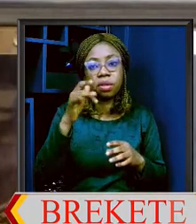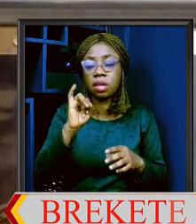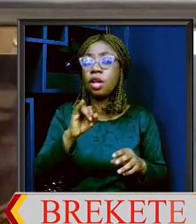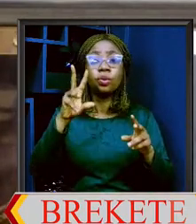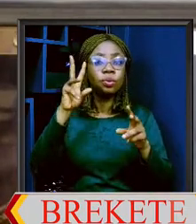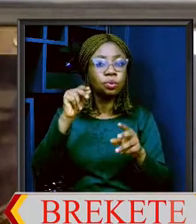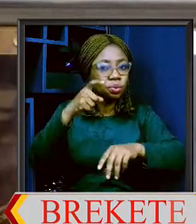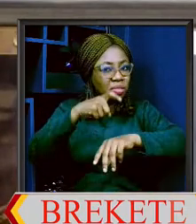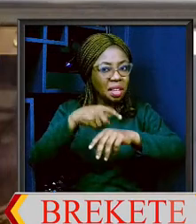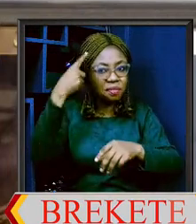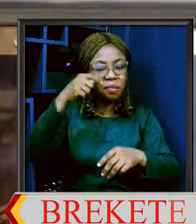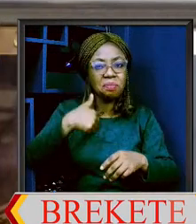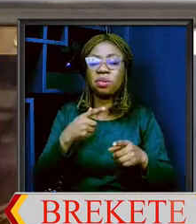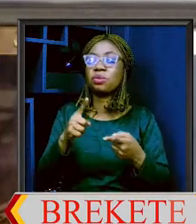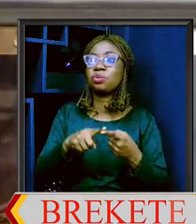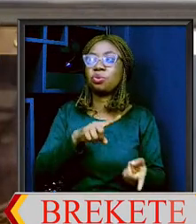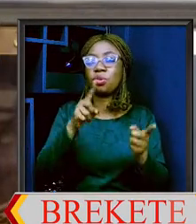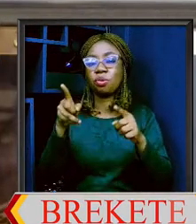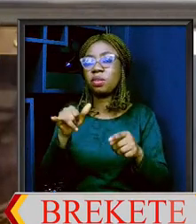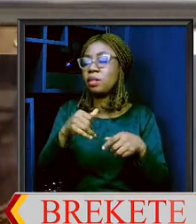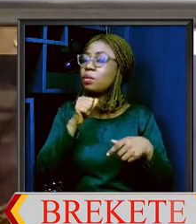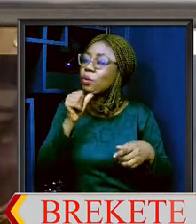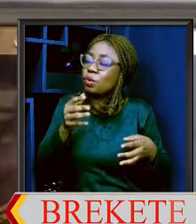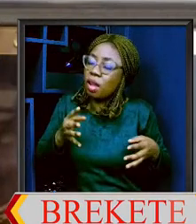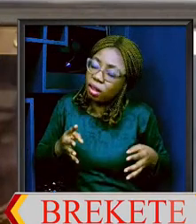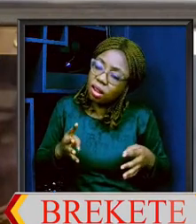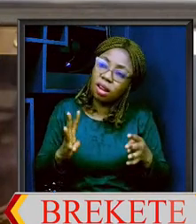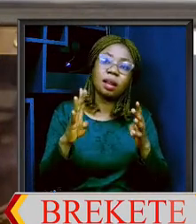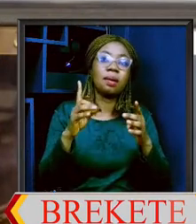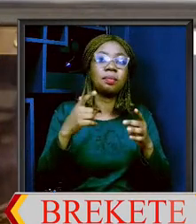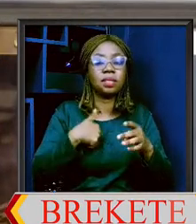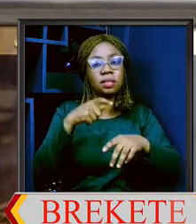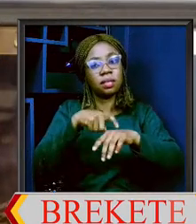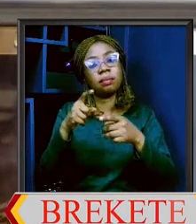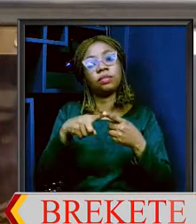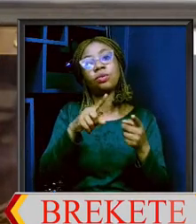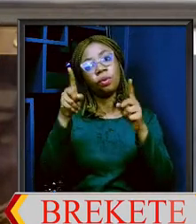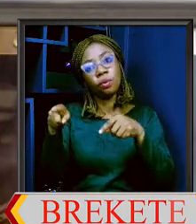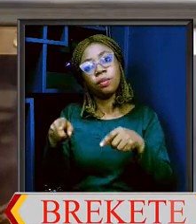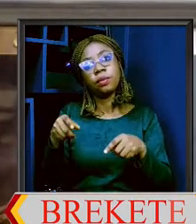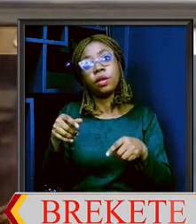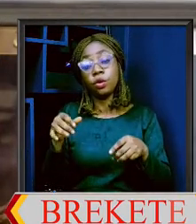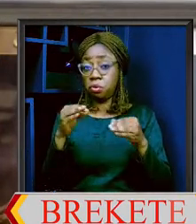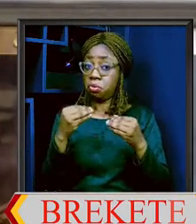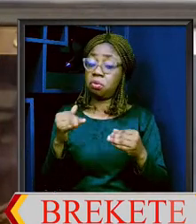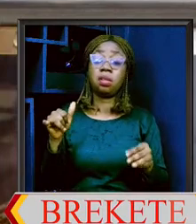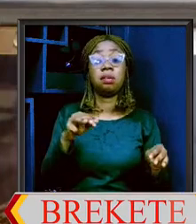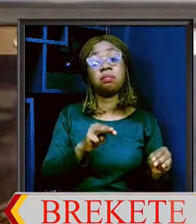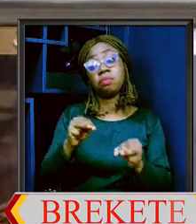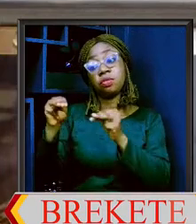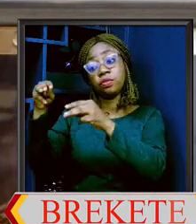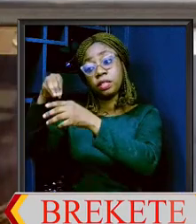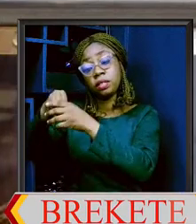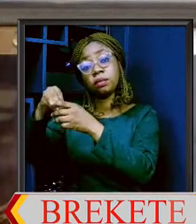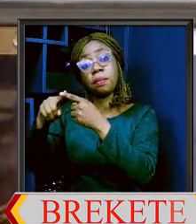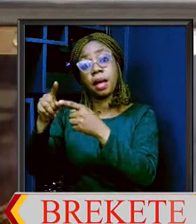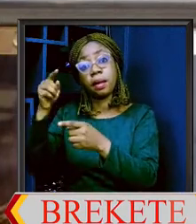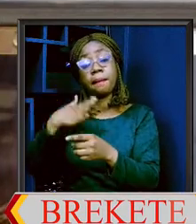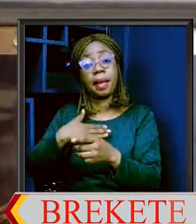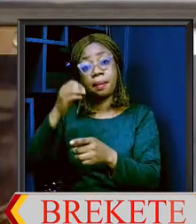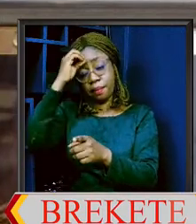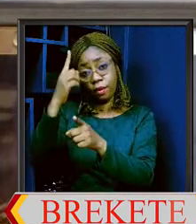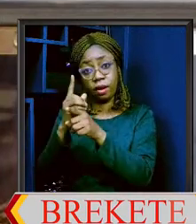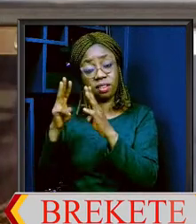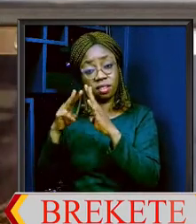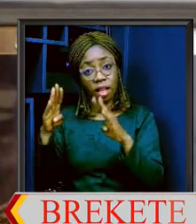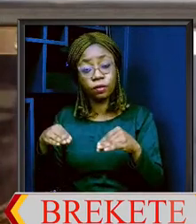me sudden they didn't give me breathing space so they moved in there and later after IG giving